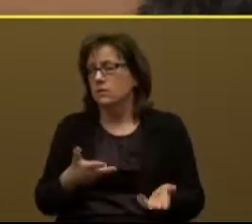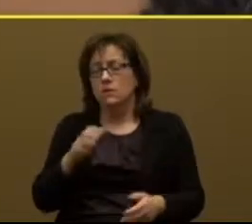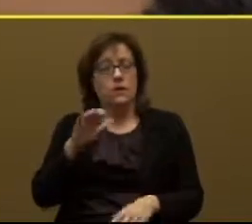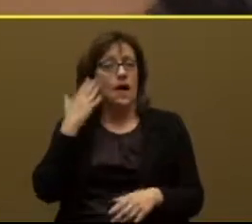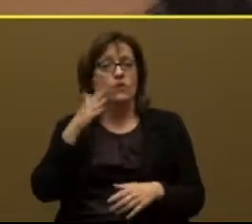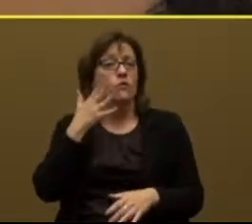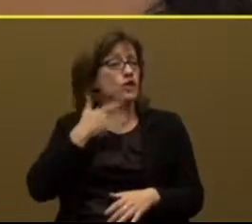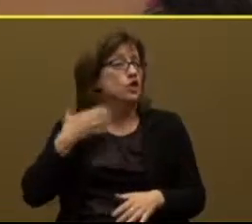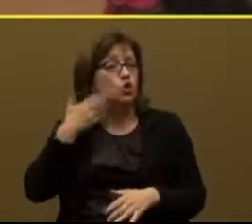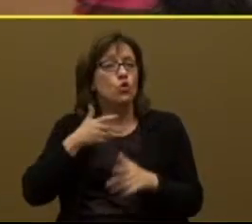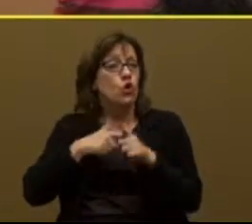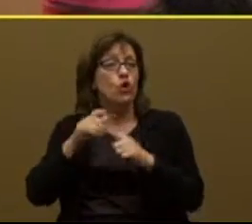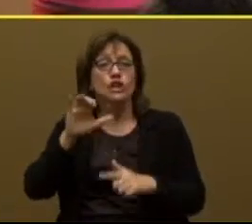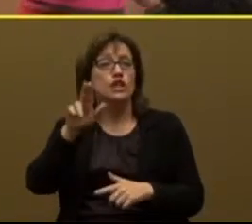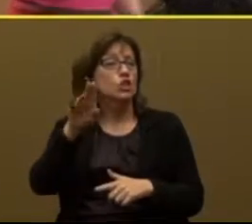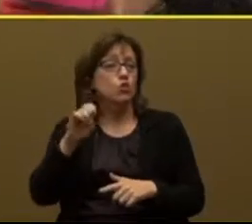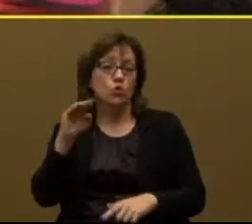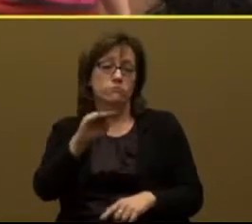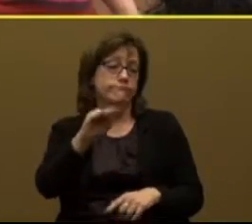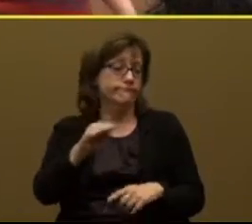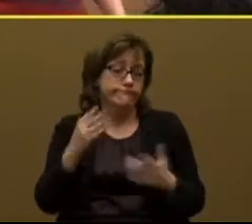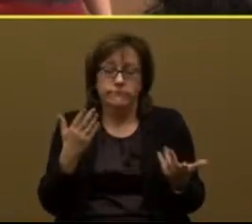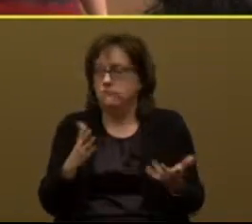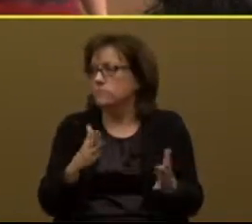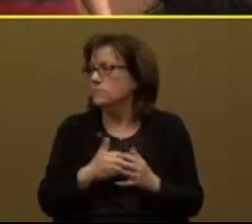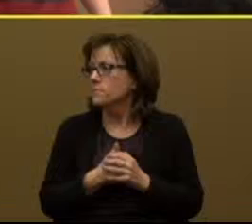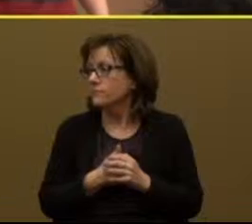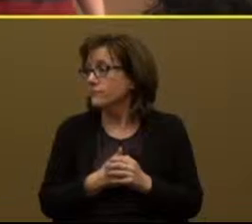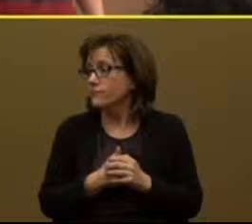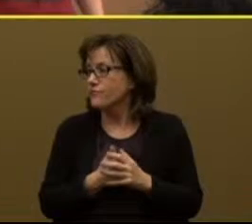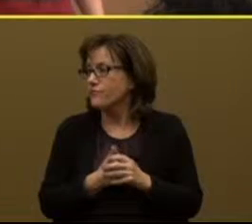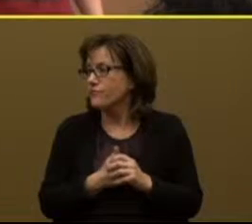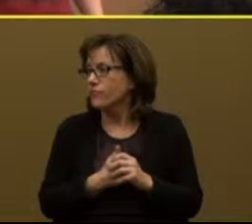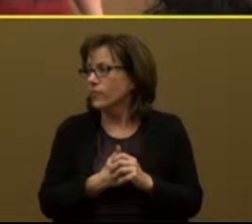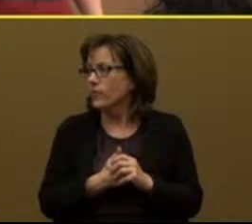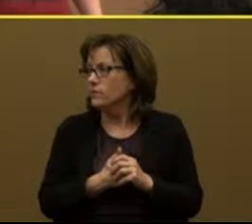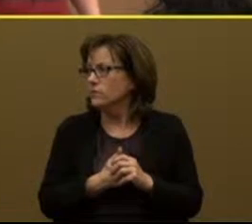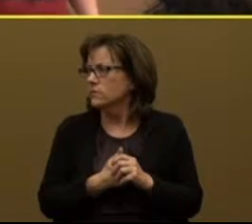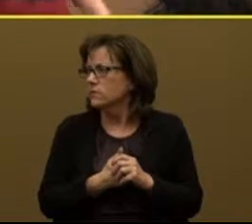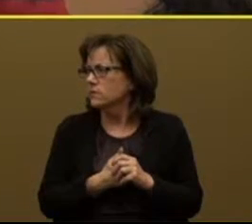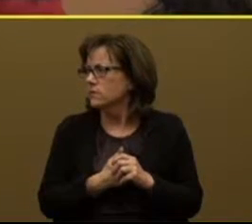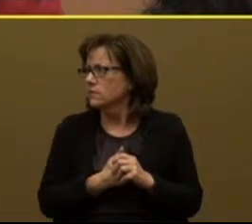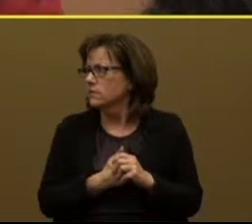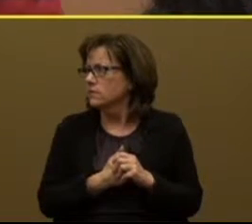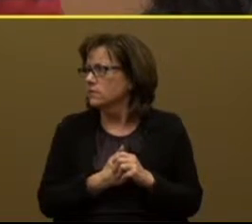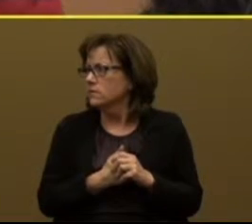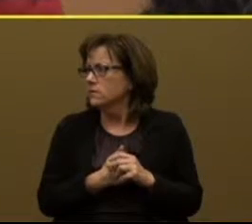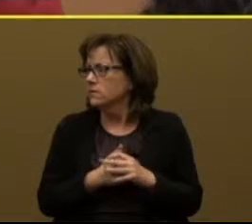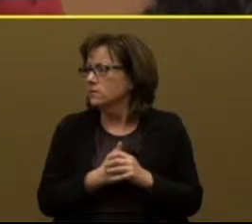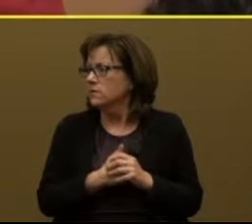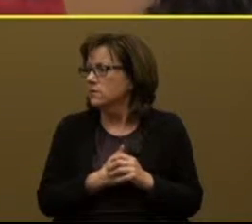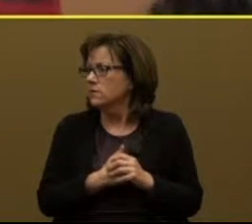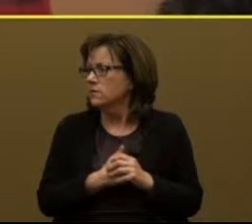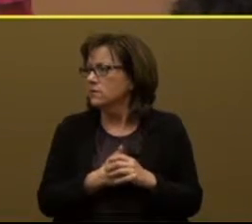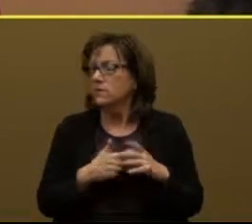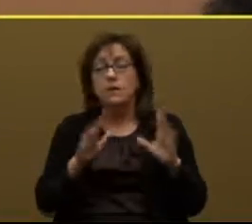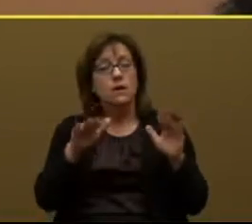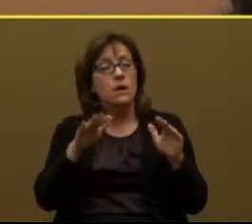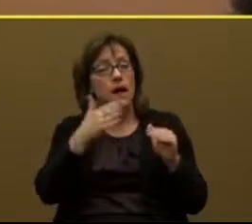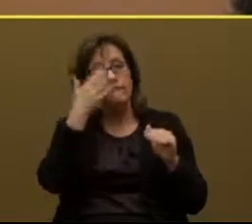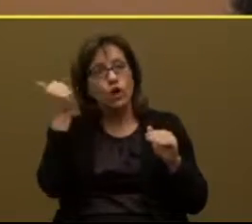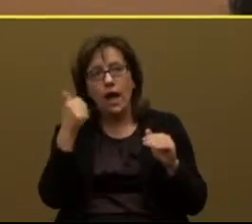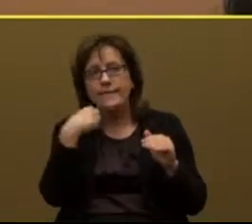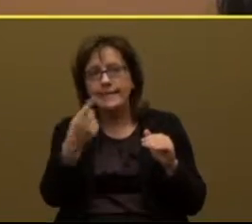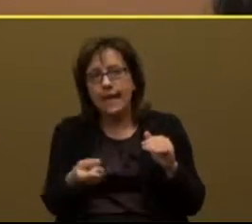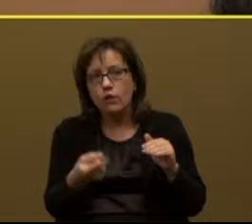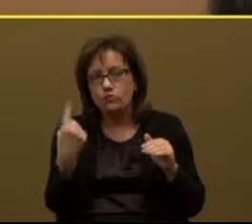Okay. One person? Yeah, let's do, I forgot to point out a few things. So I have the pretzel. I'm also